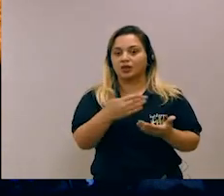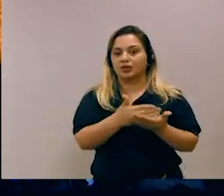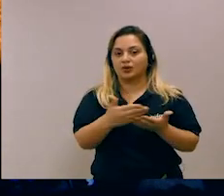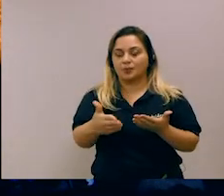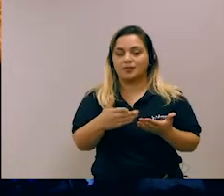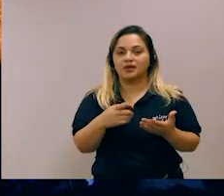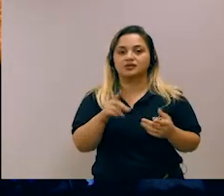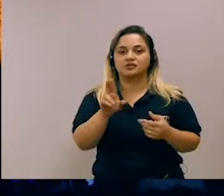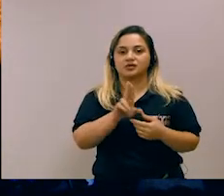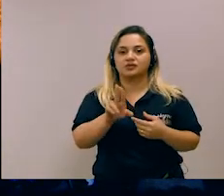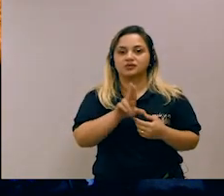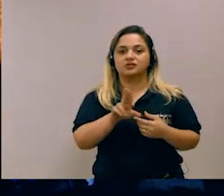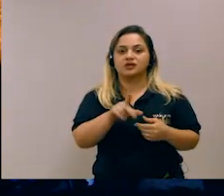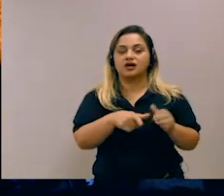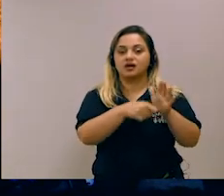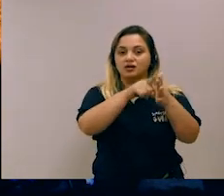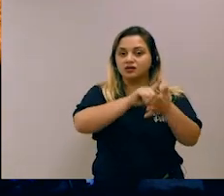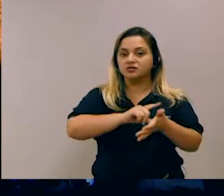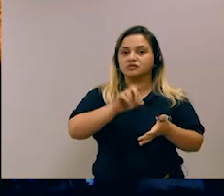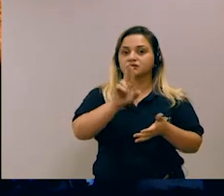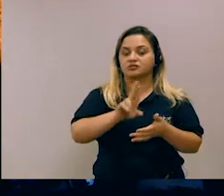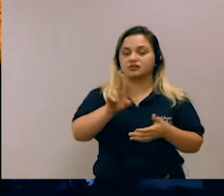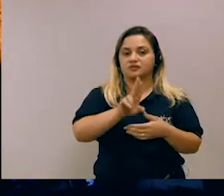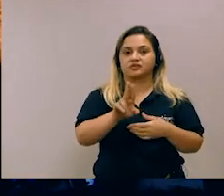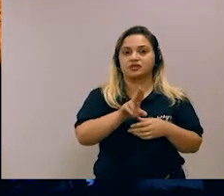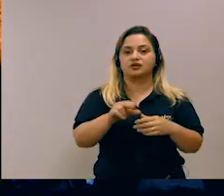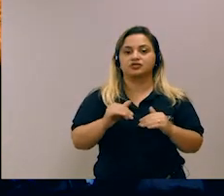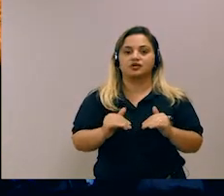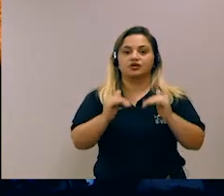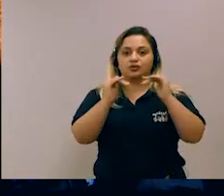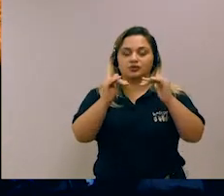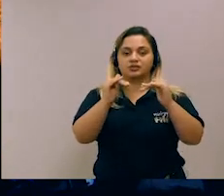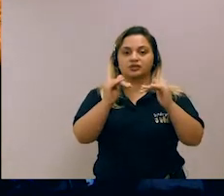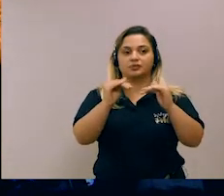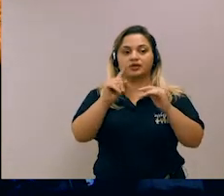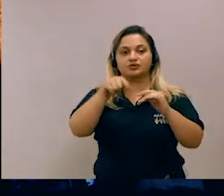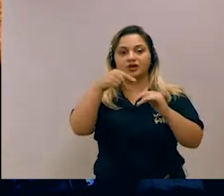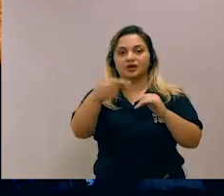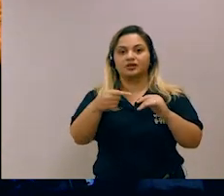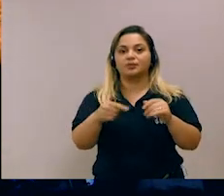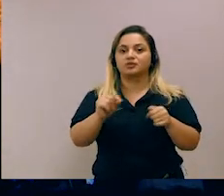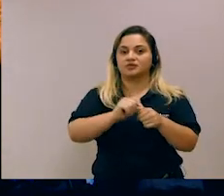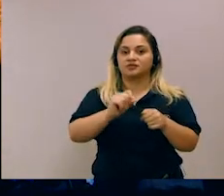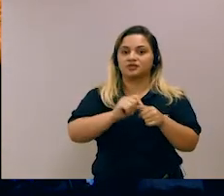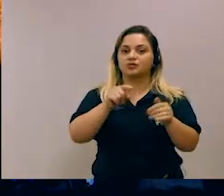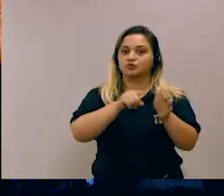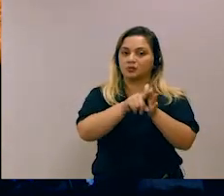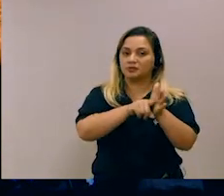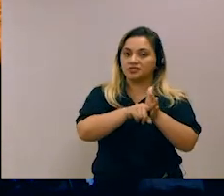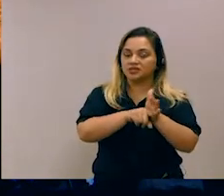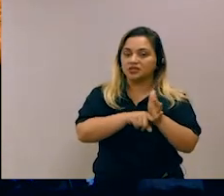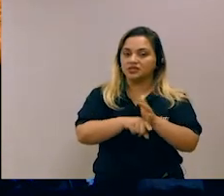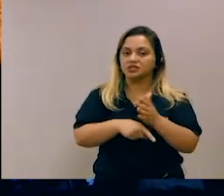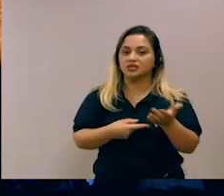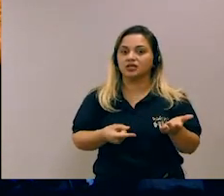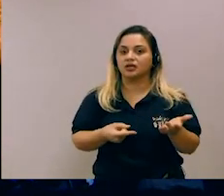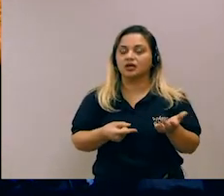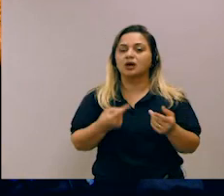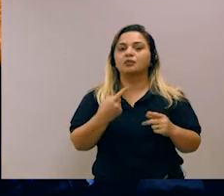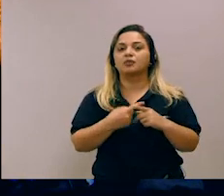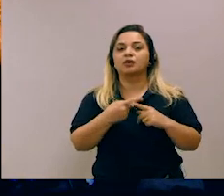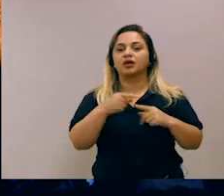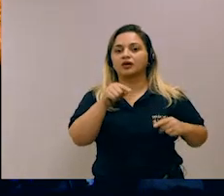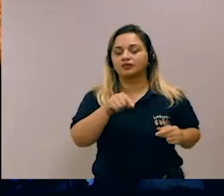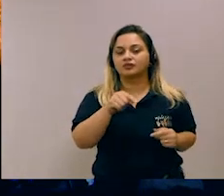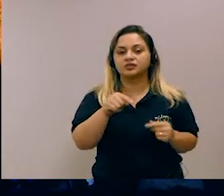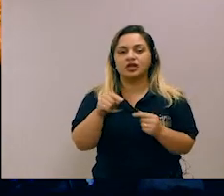The next thing we did was to run a survey and to ask young students why you're not choosing computer science degrees. And